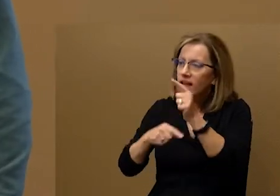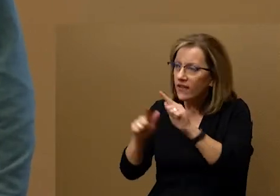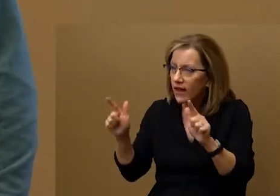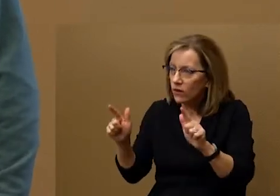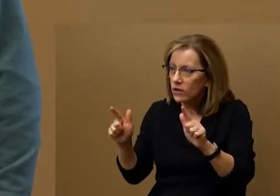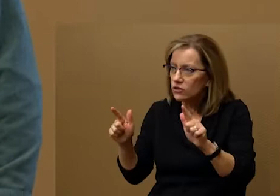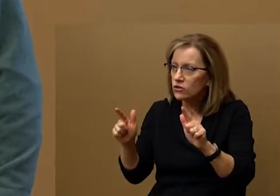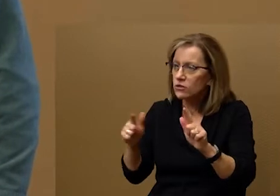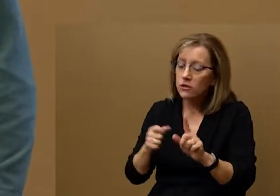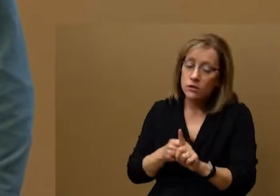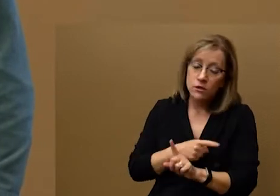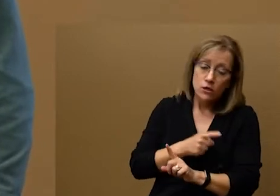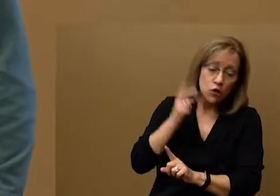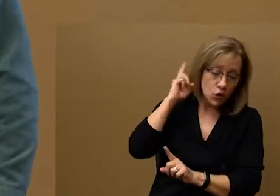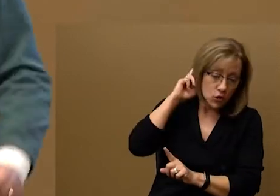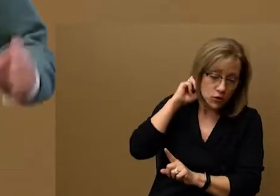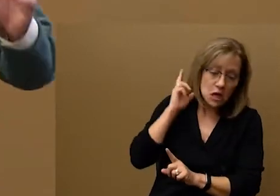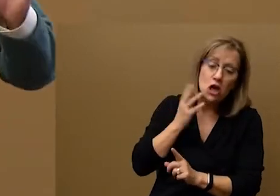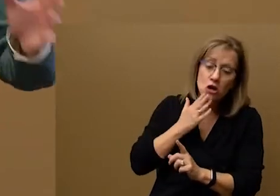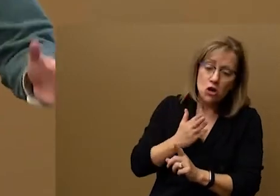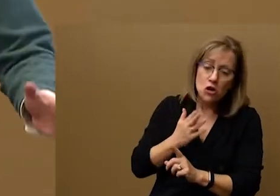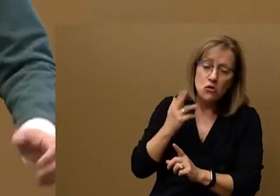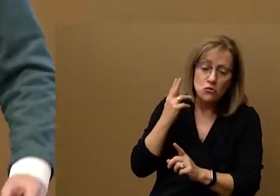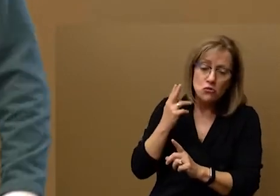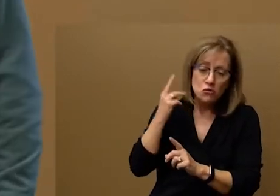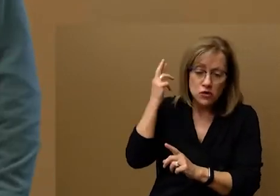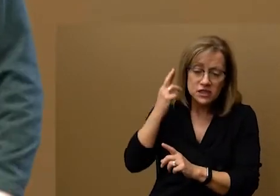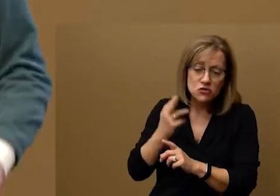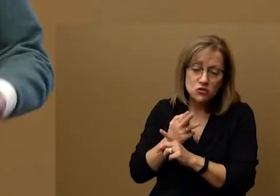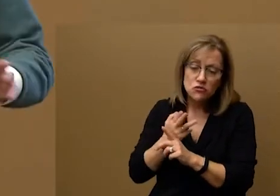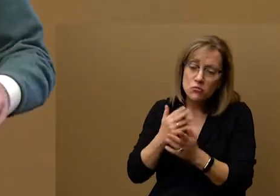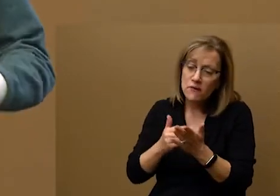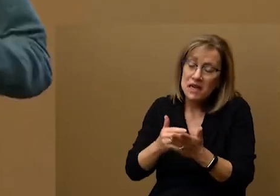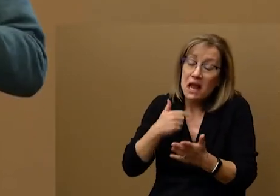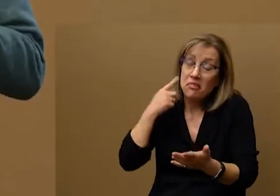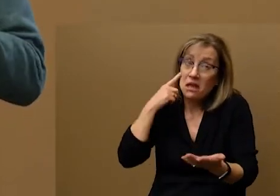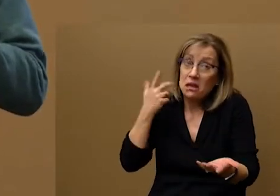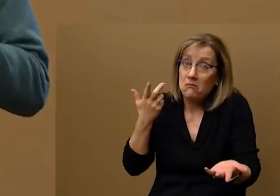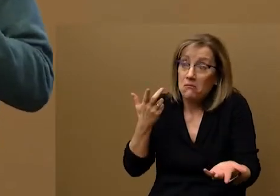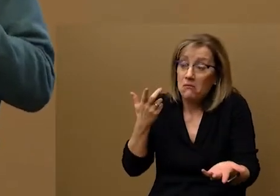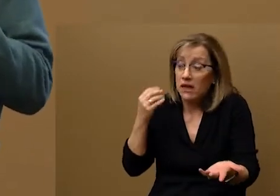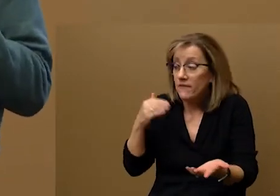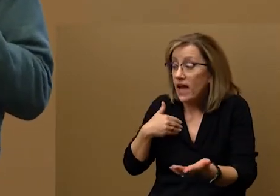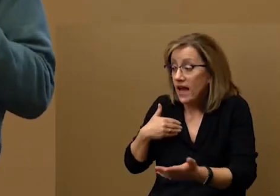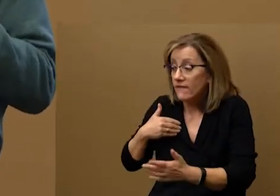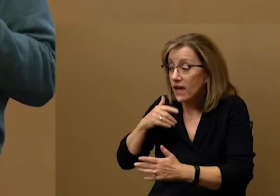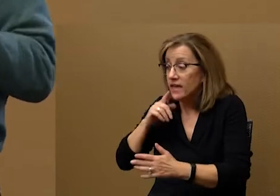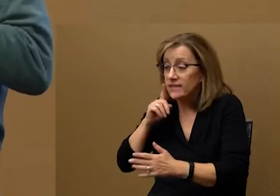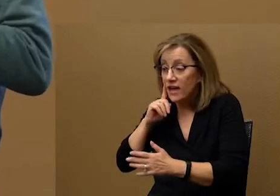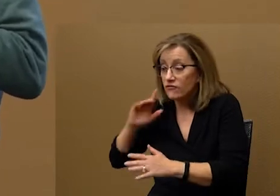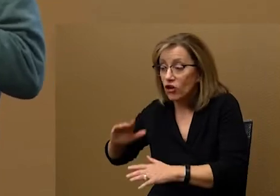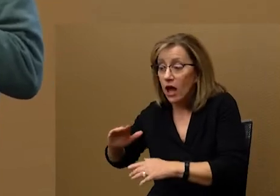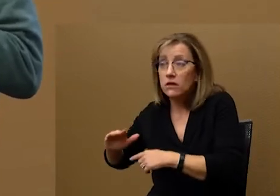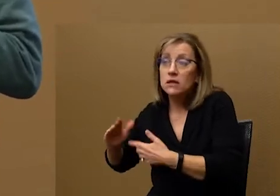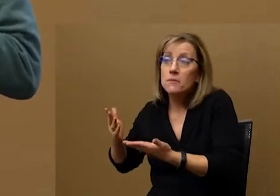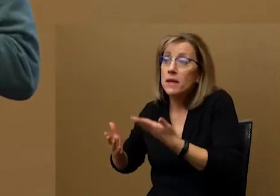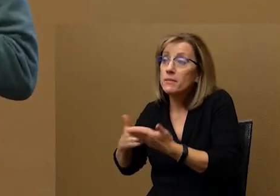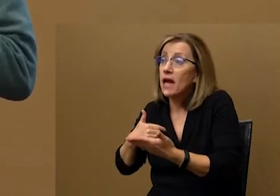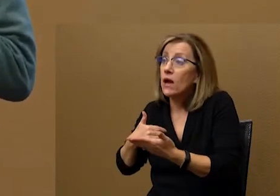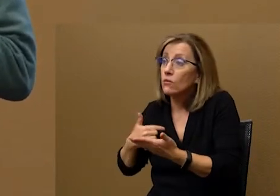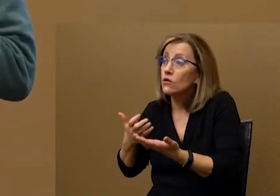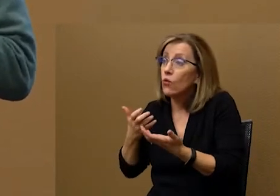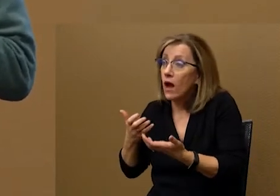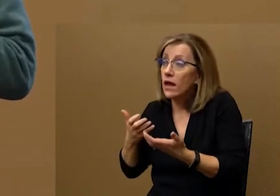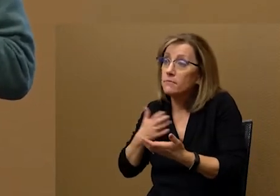pro-sign language. You know, cochlear implants, good reason to use them a lot of time. I think, I'll admit it, if I had a deaf